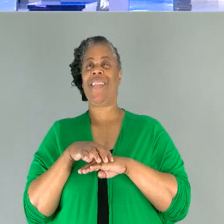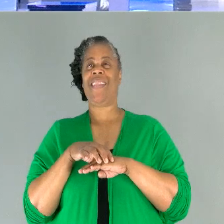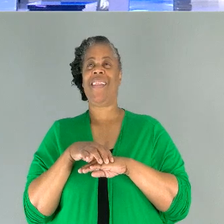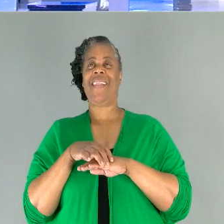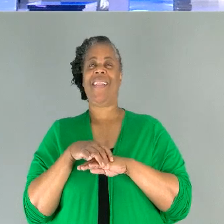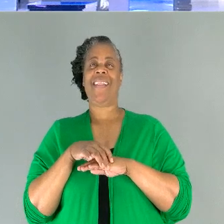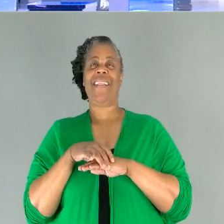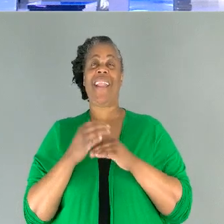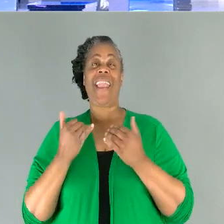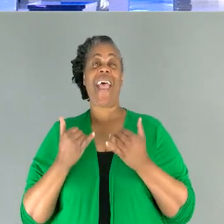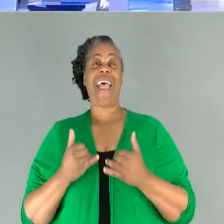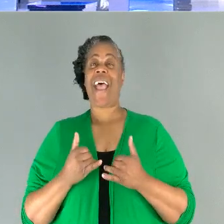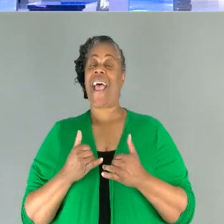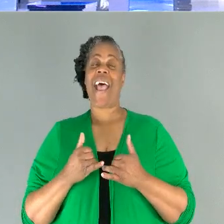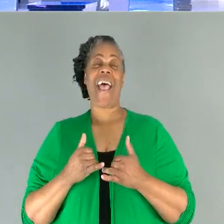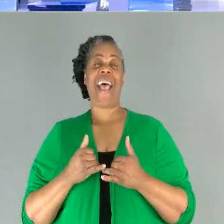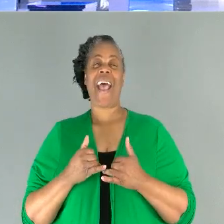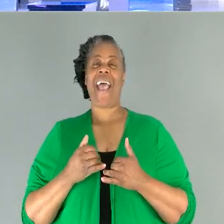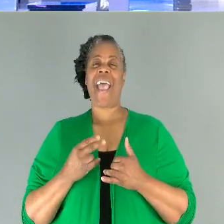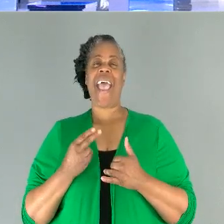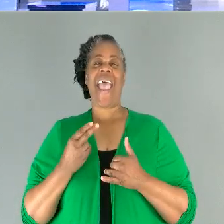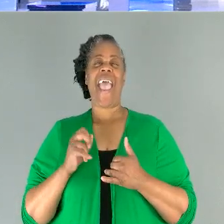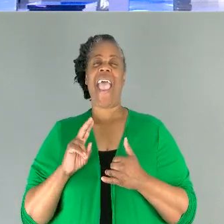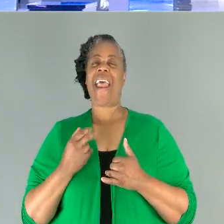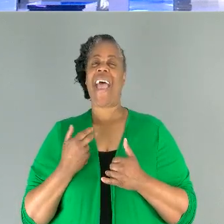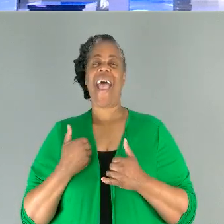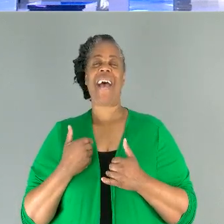But now she's cradling